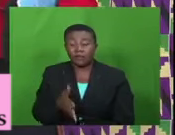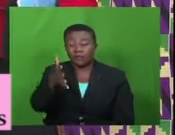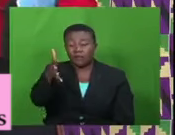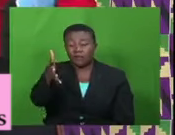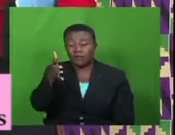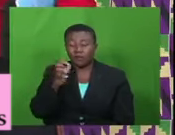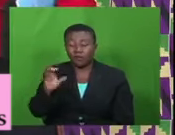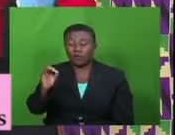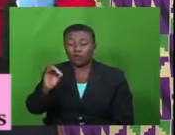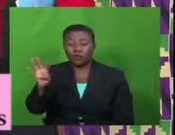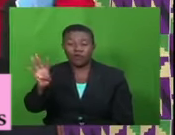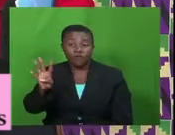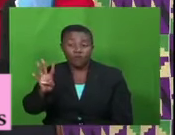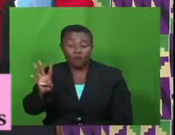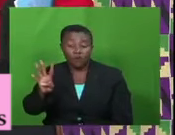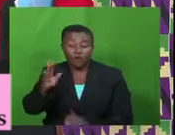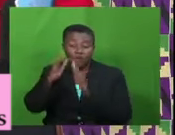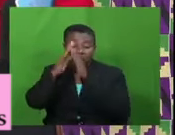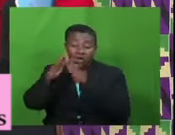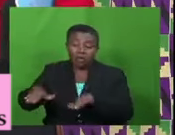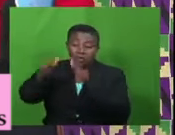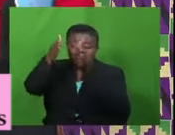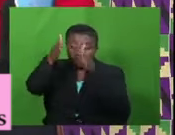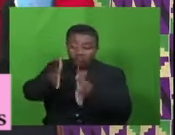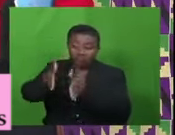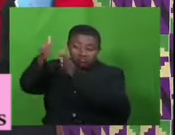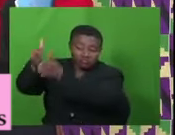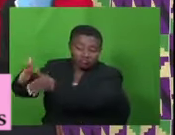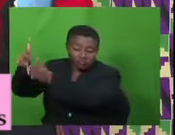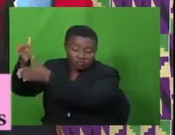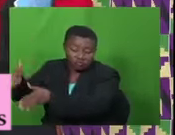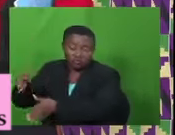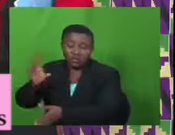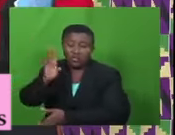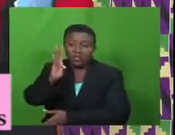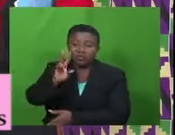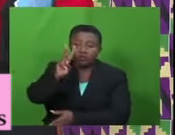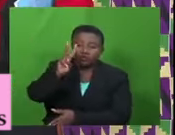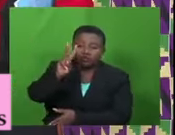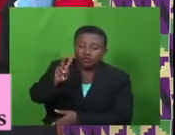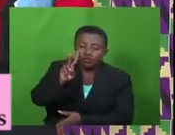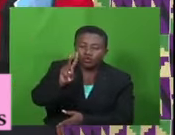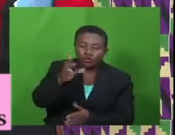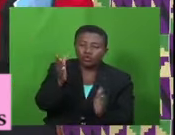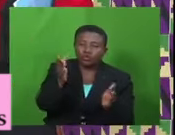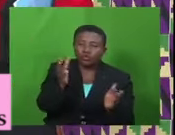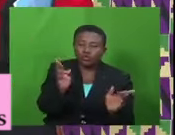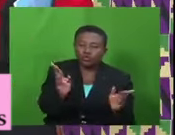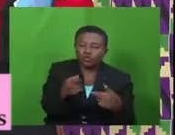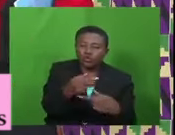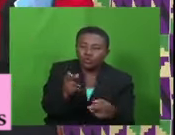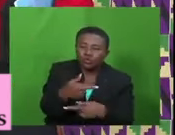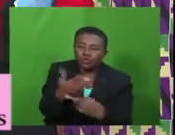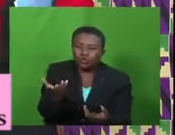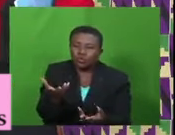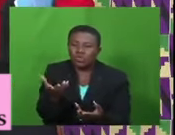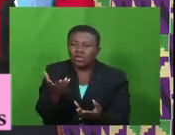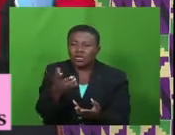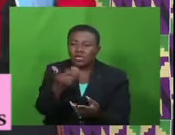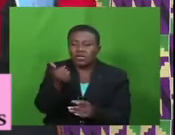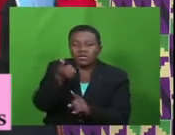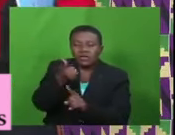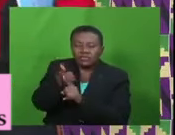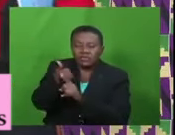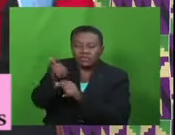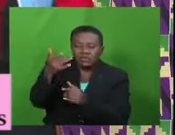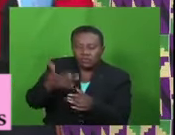504 housing units comprising 72 one-bedroom and 432 self-contained units have